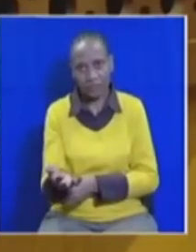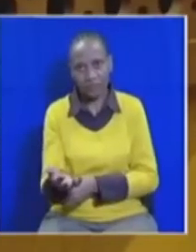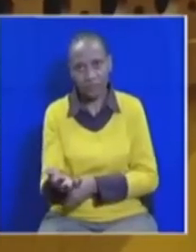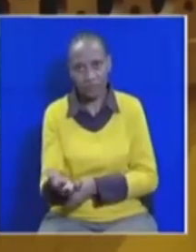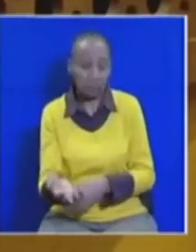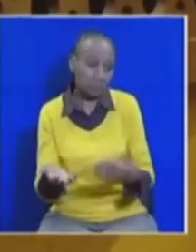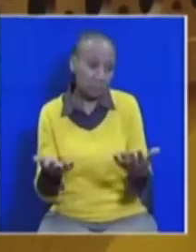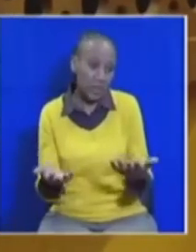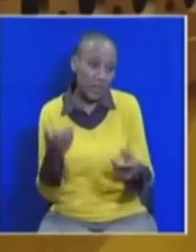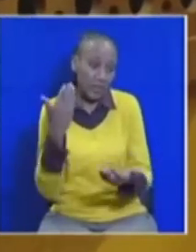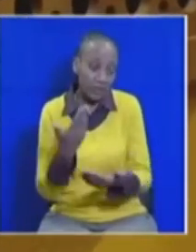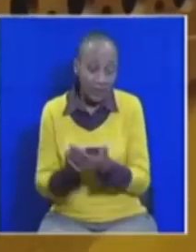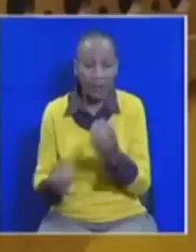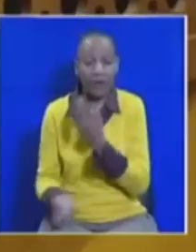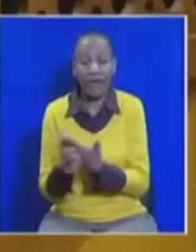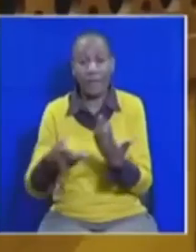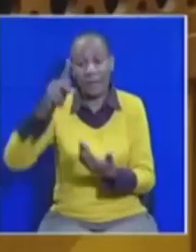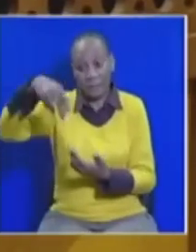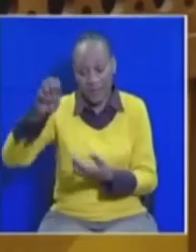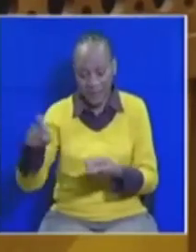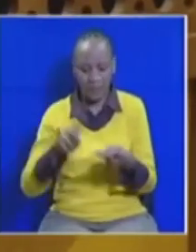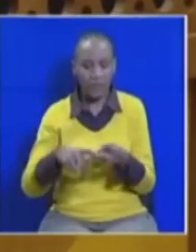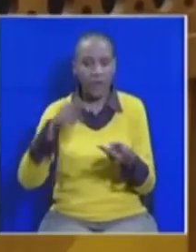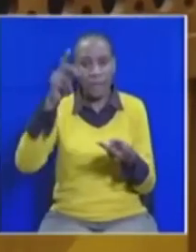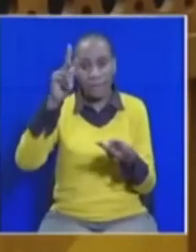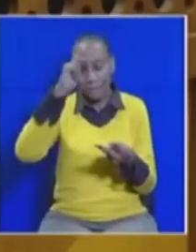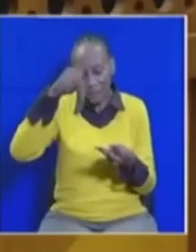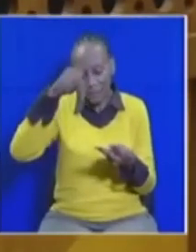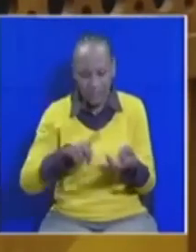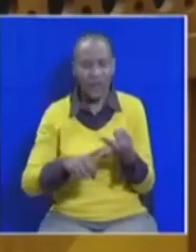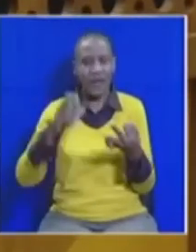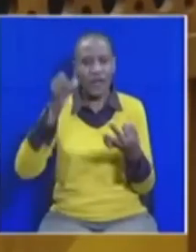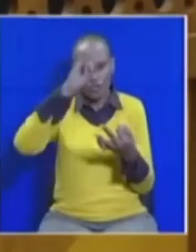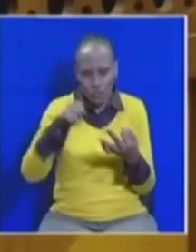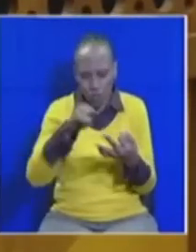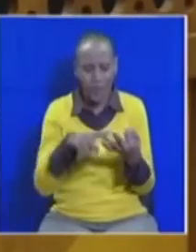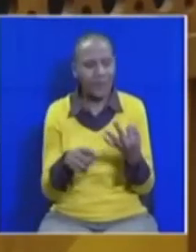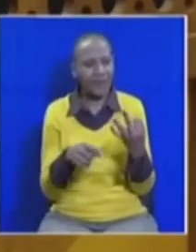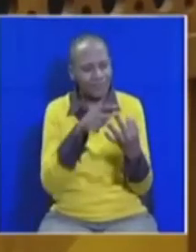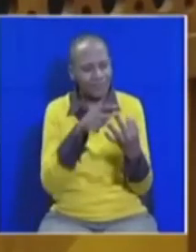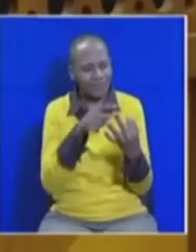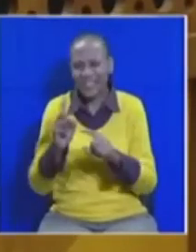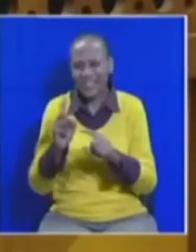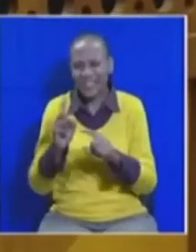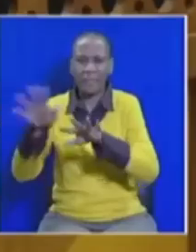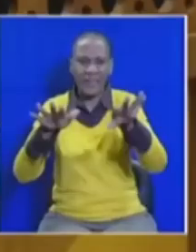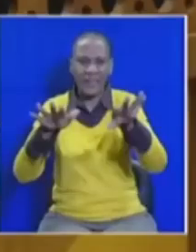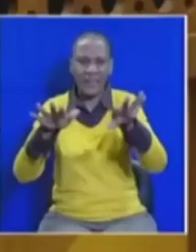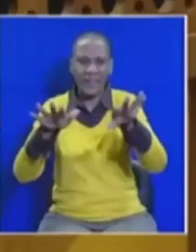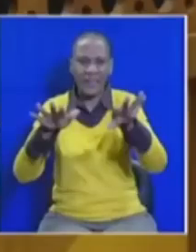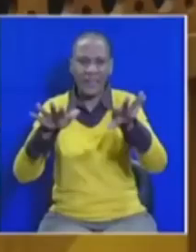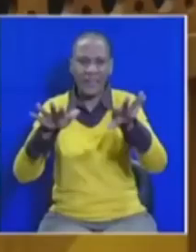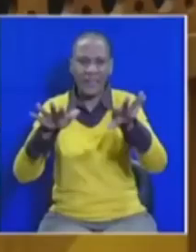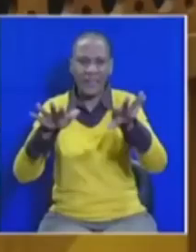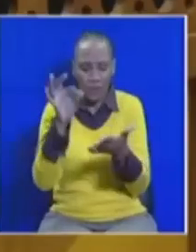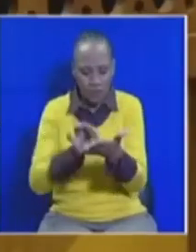Nelson Mandela Bay, in Tshwane, in Joburg, voters have a chance to make a change,